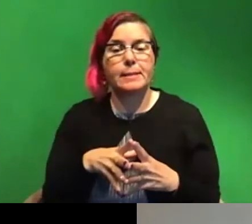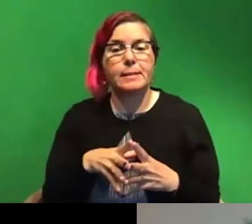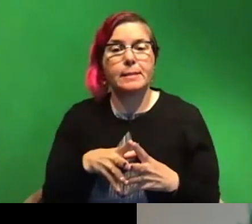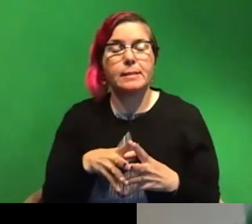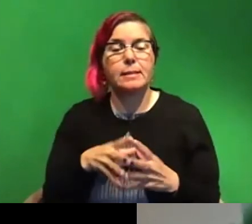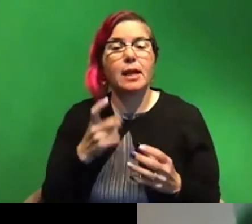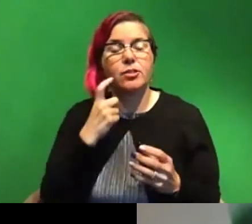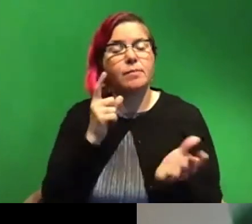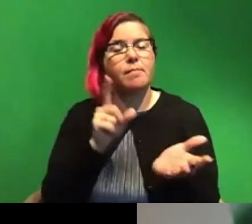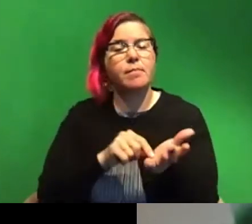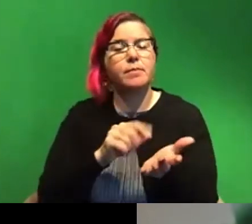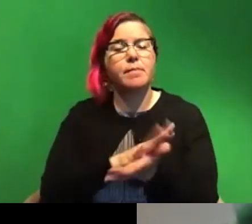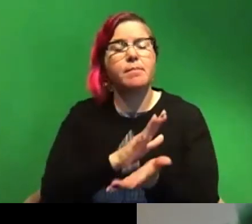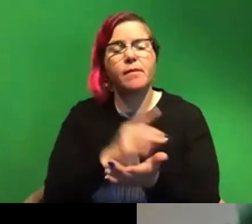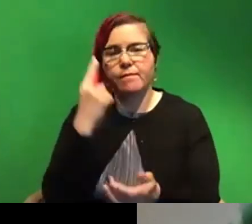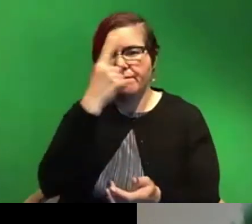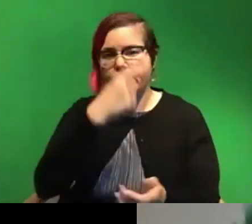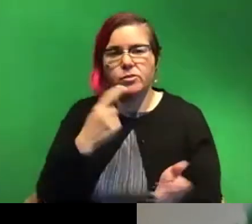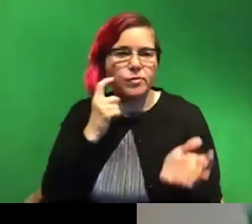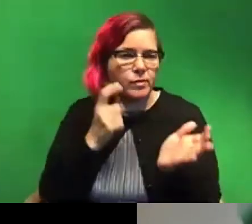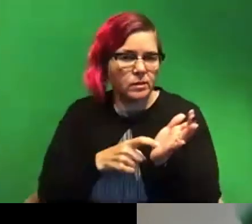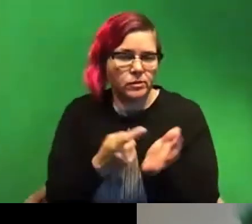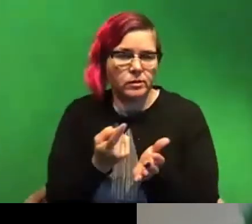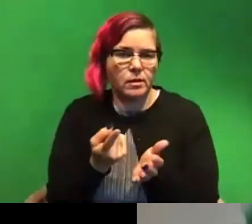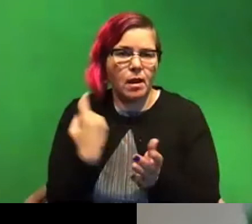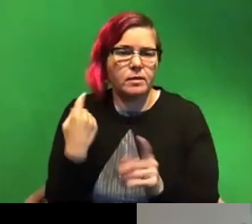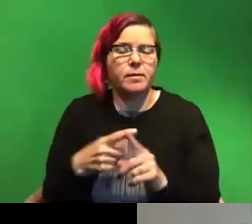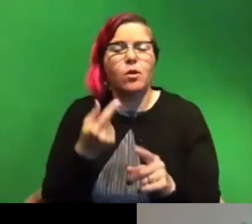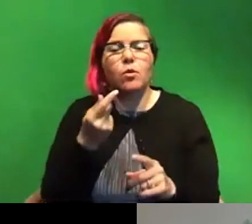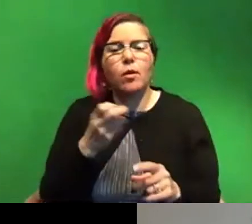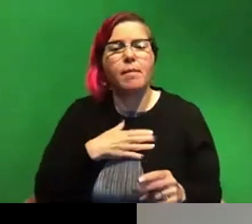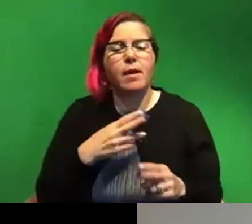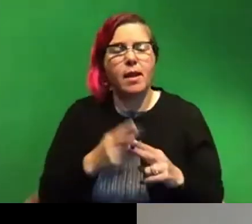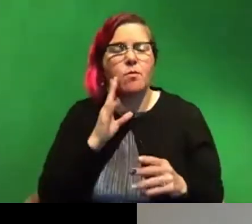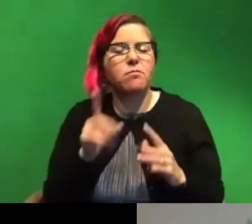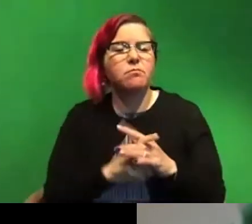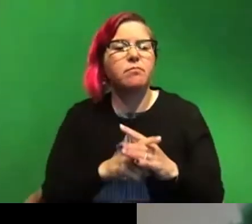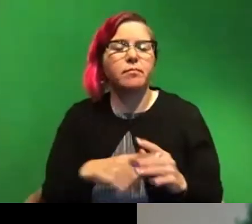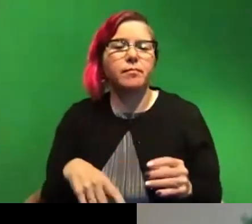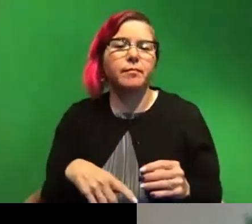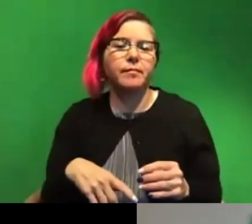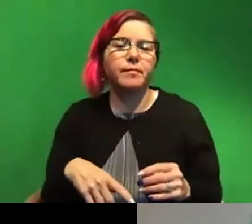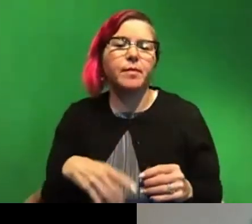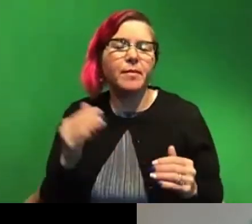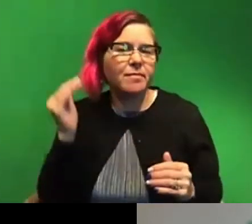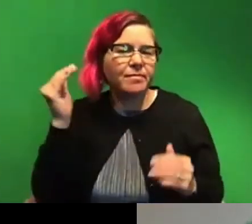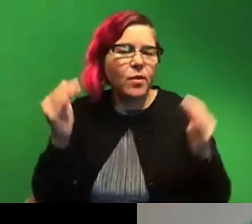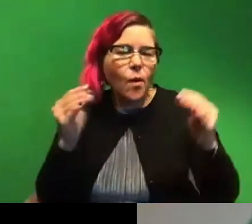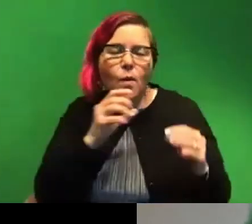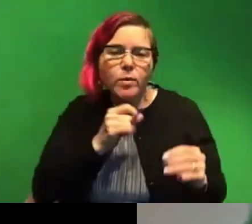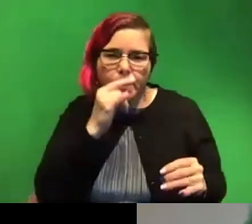published a paper on facial recognition last month. If you Google my name, you can probably find that paper. That's probably for the big kids.